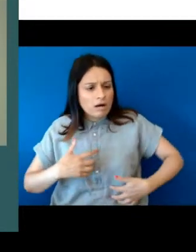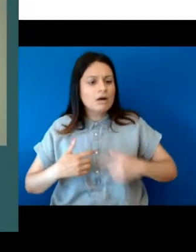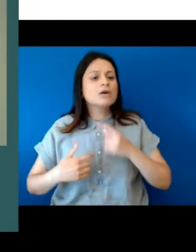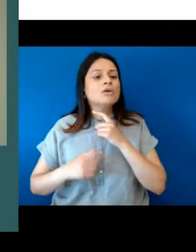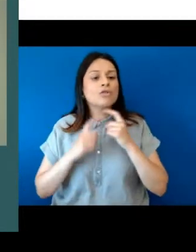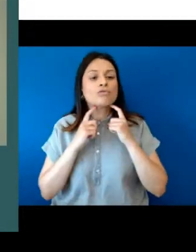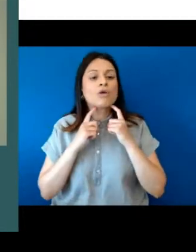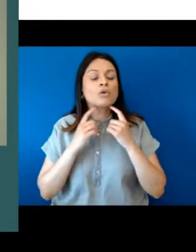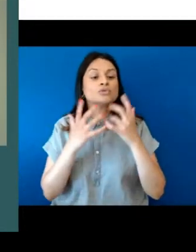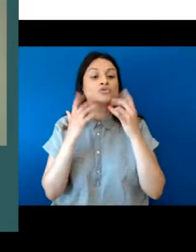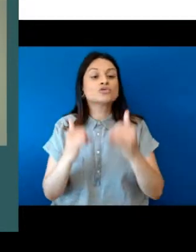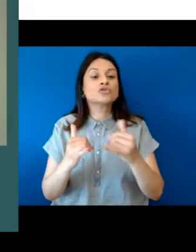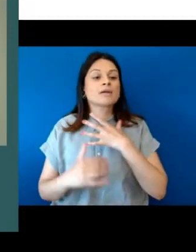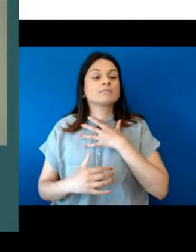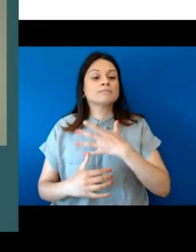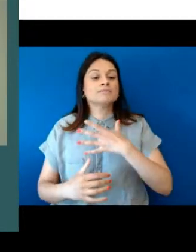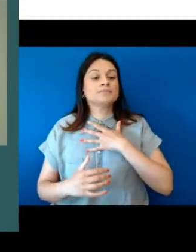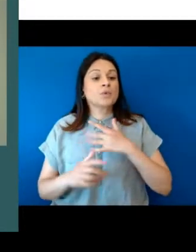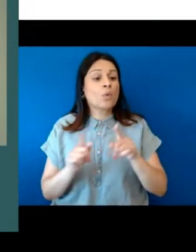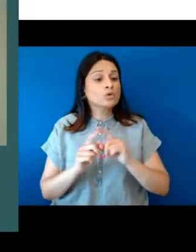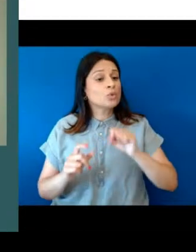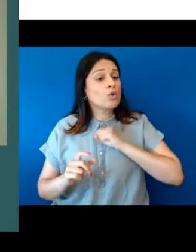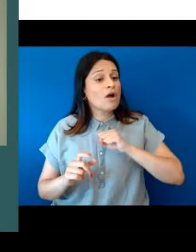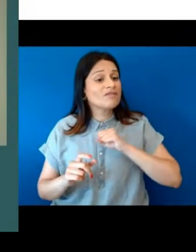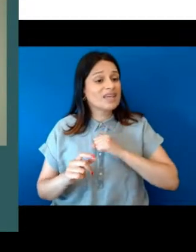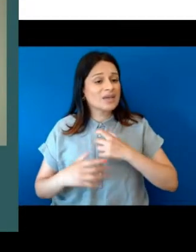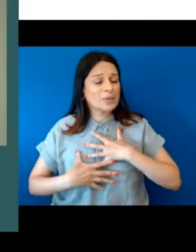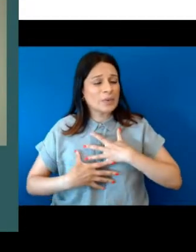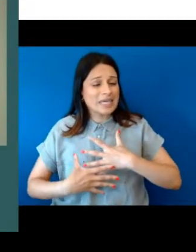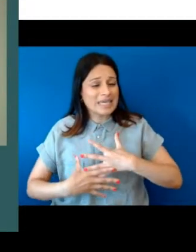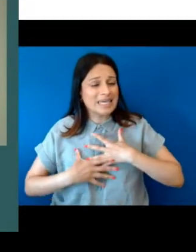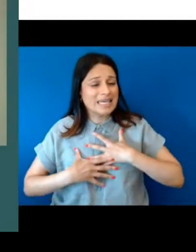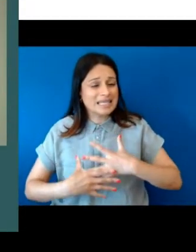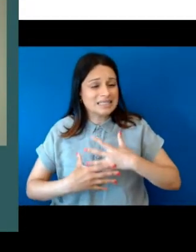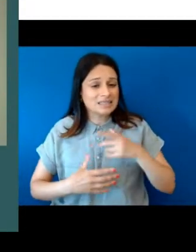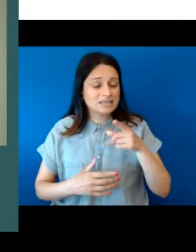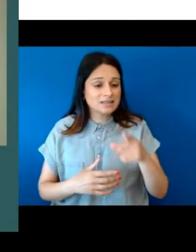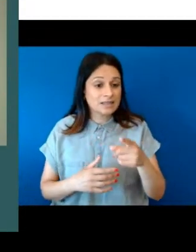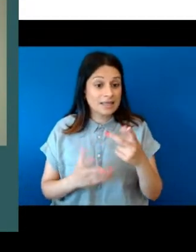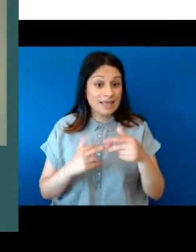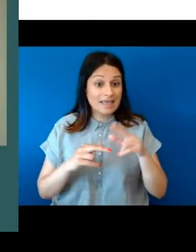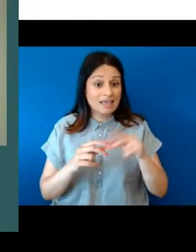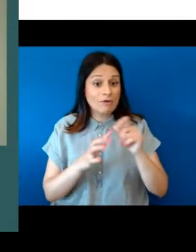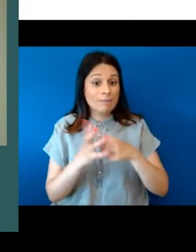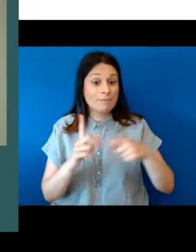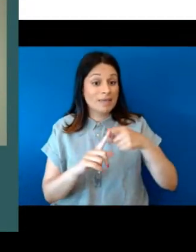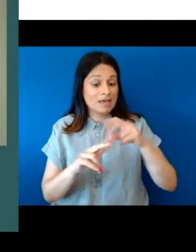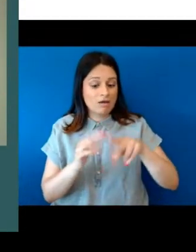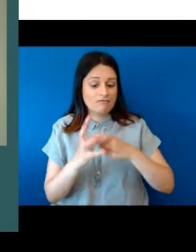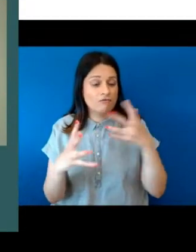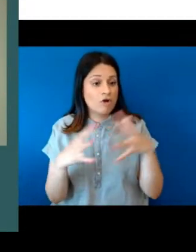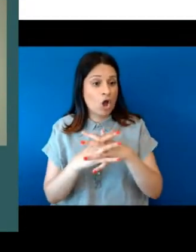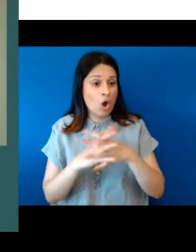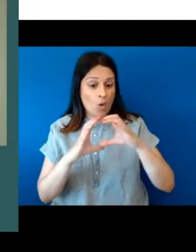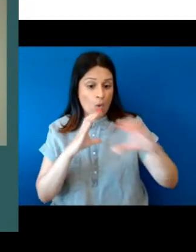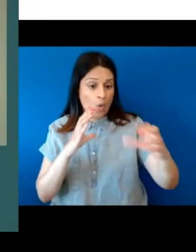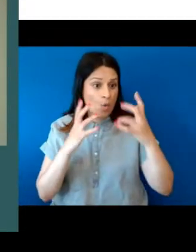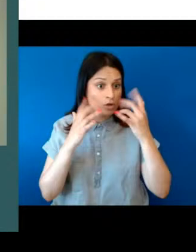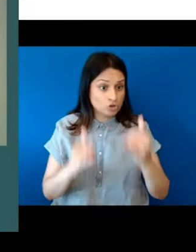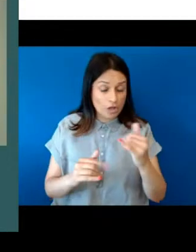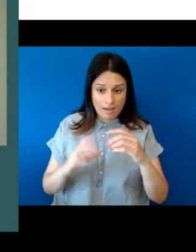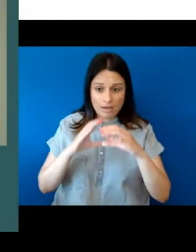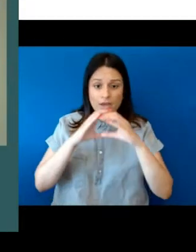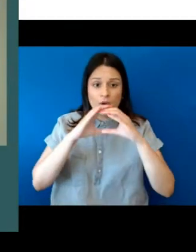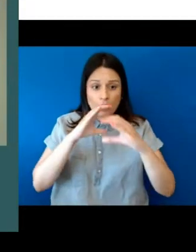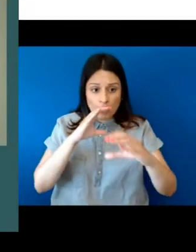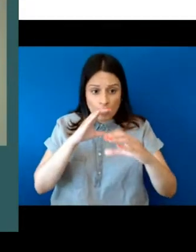of coughing and wheezing. If they've got a peak flow meter available, that would be really helpful because it's our only objective